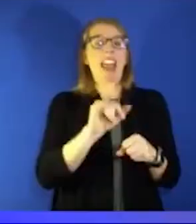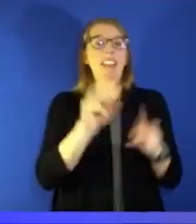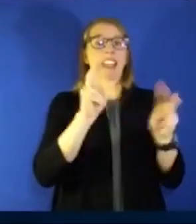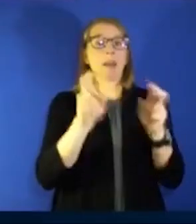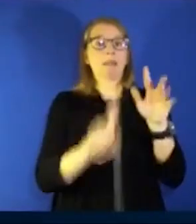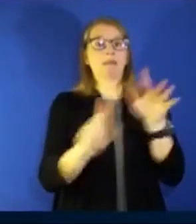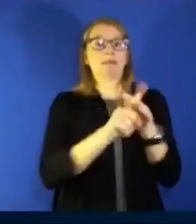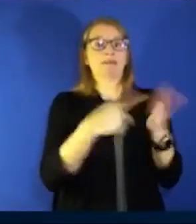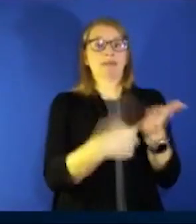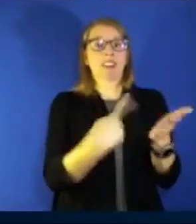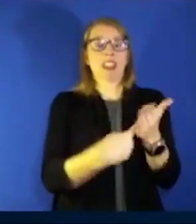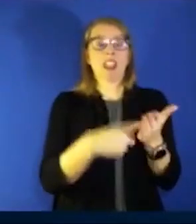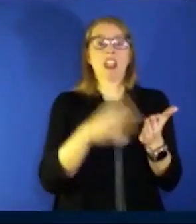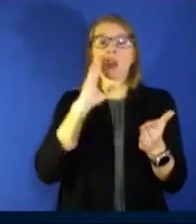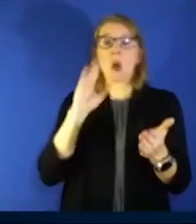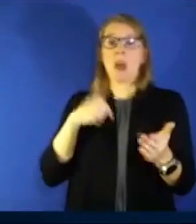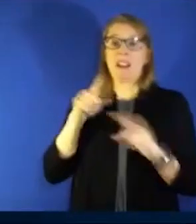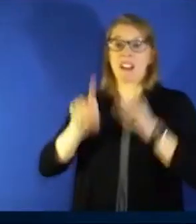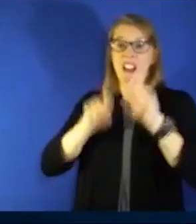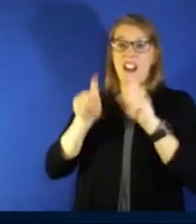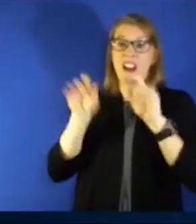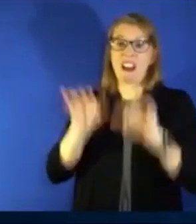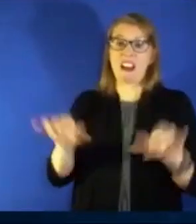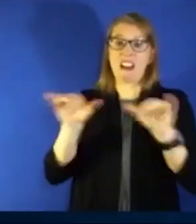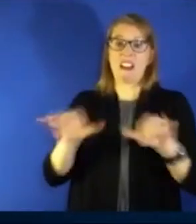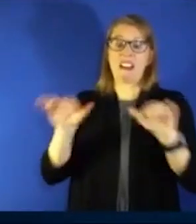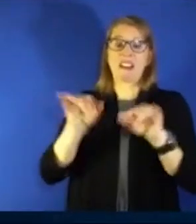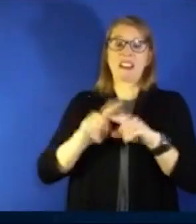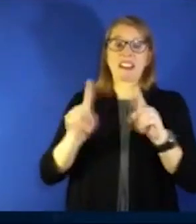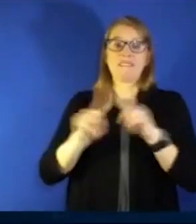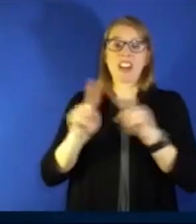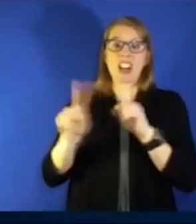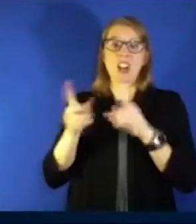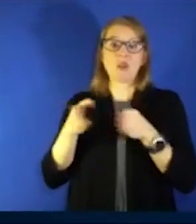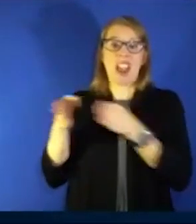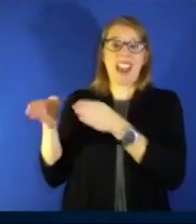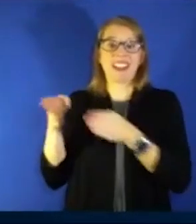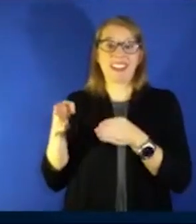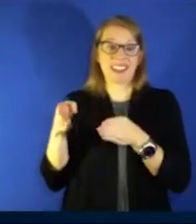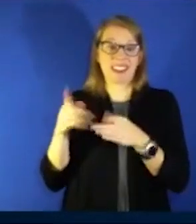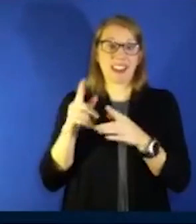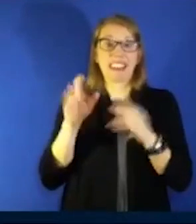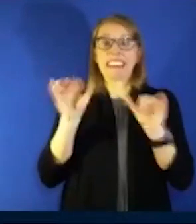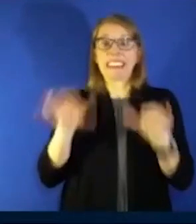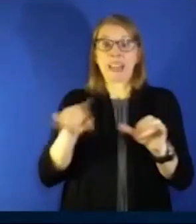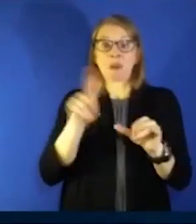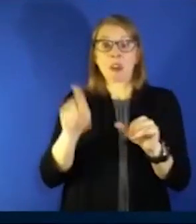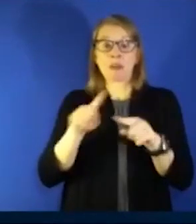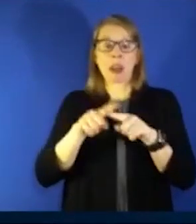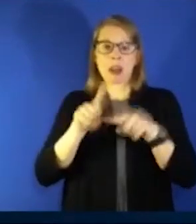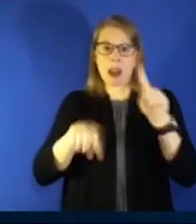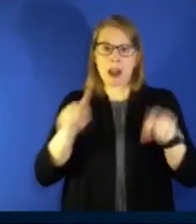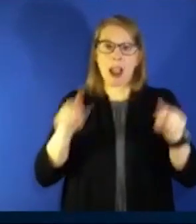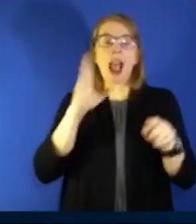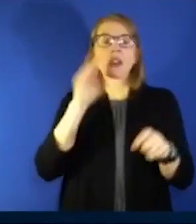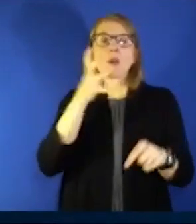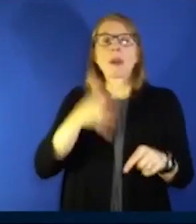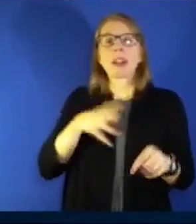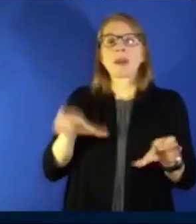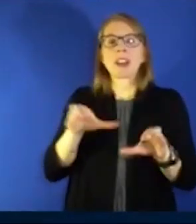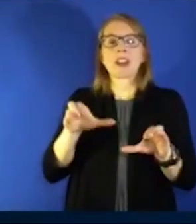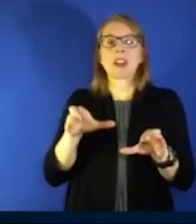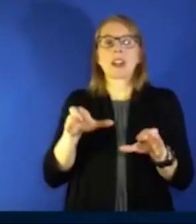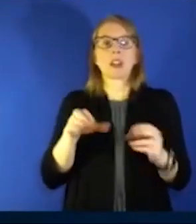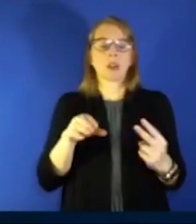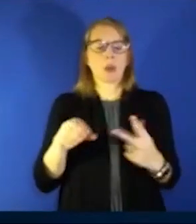going to ask you these questions 100 different types of ways. I've got to do it because I know what these women are doing. They're doing what I did, 2 and 3 o'clock in the